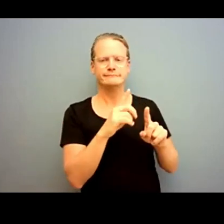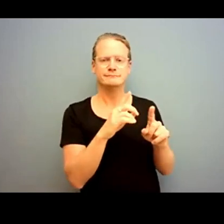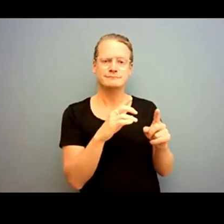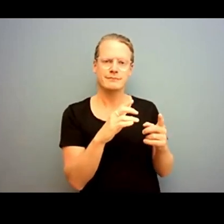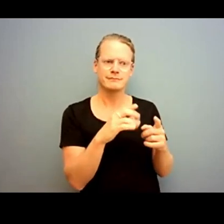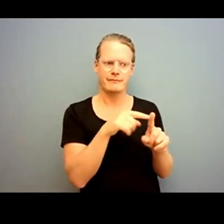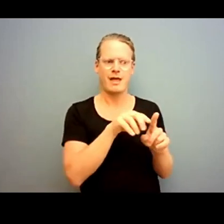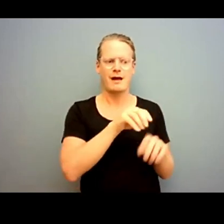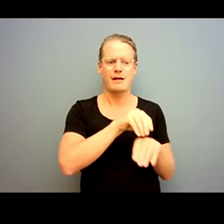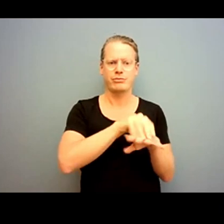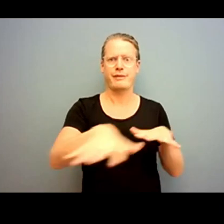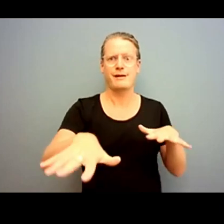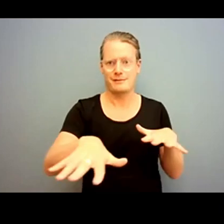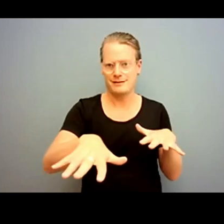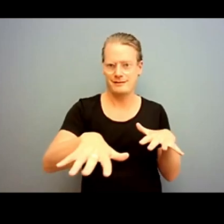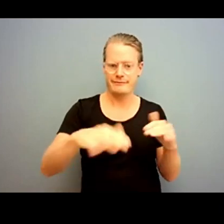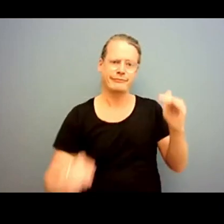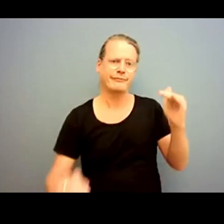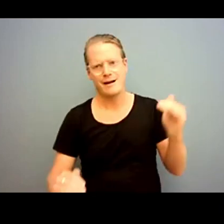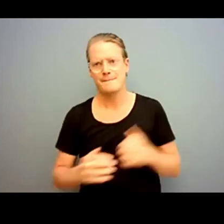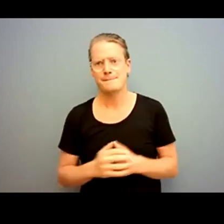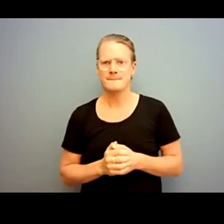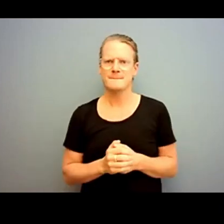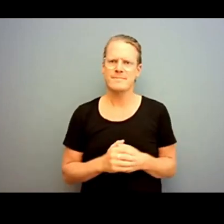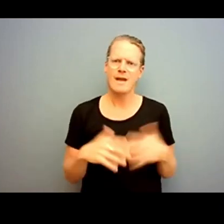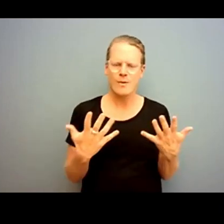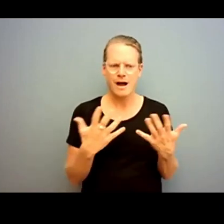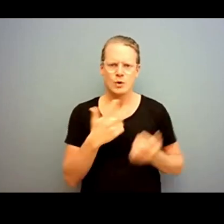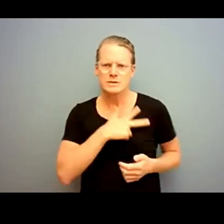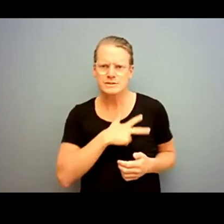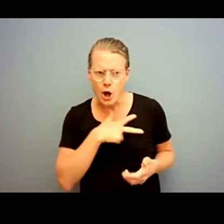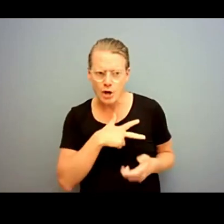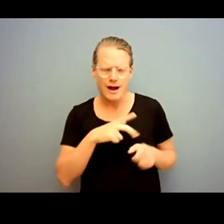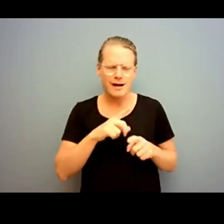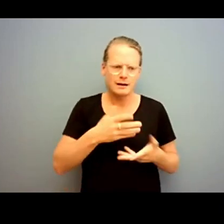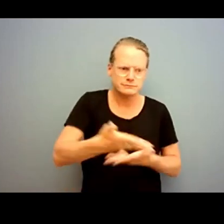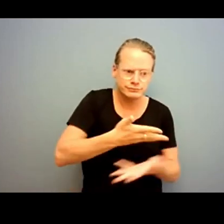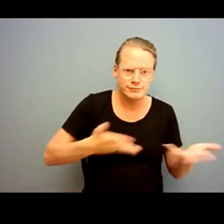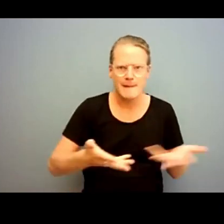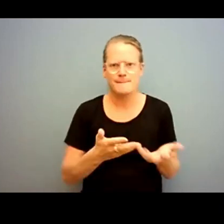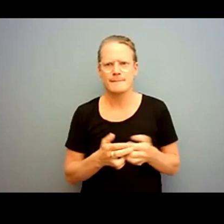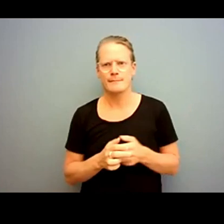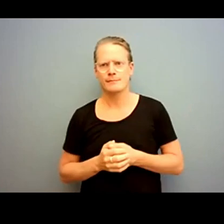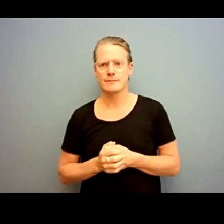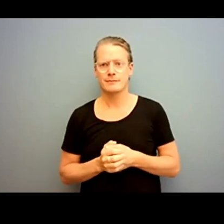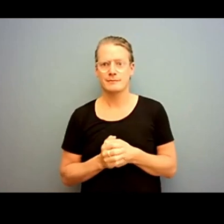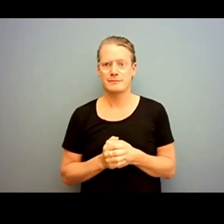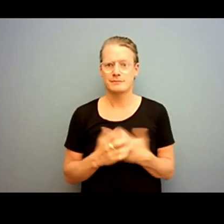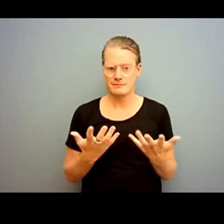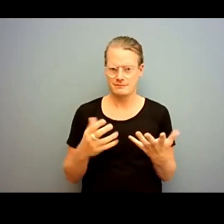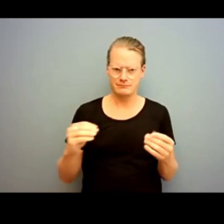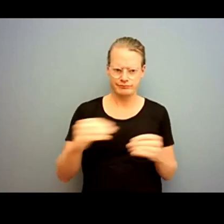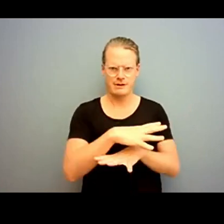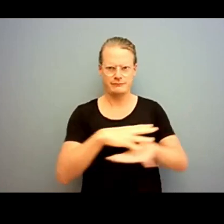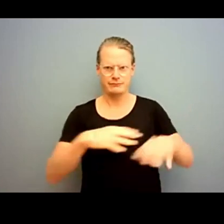work, of social interaction, were shut unless you conformed to the dominant group. So I think the